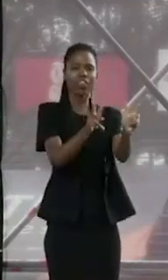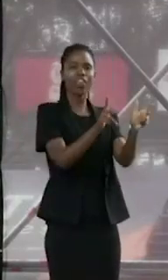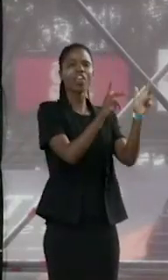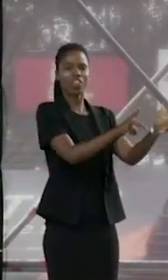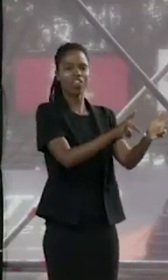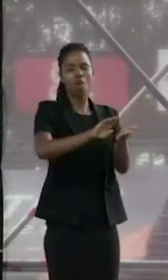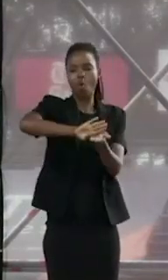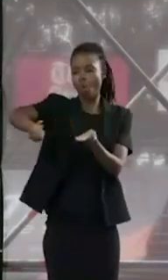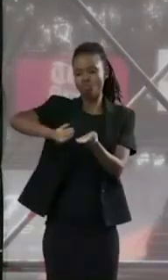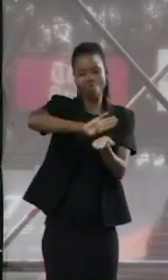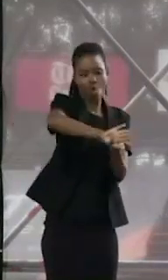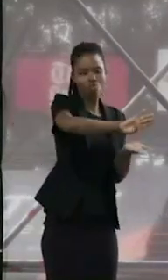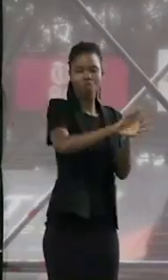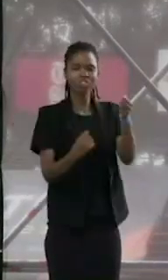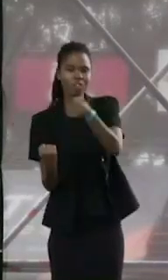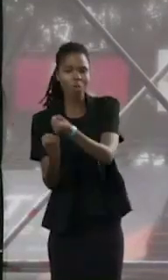down more.